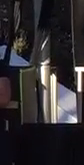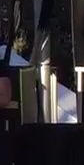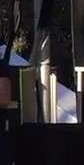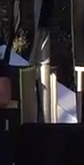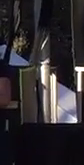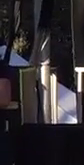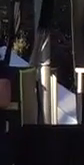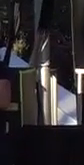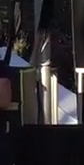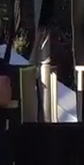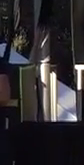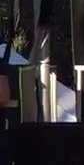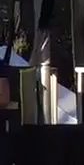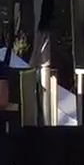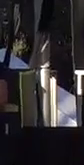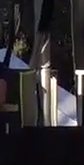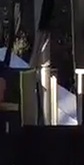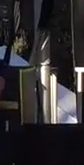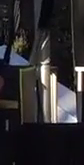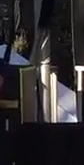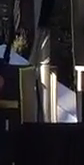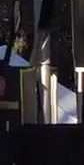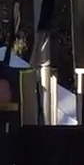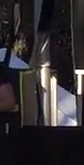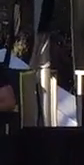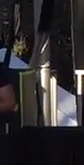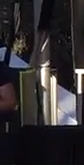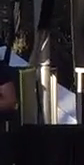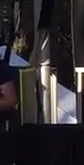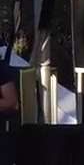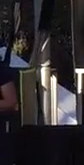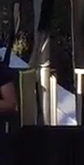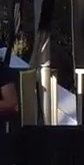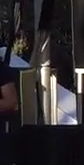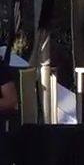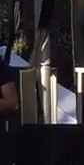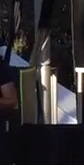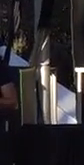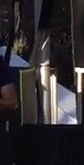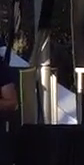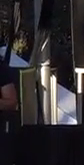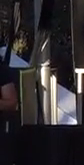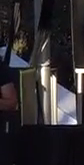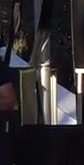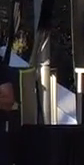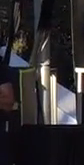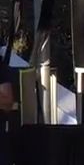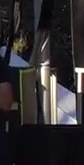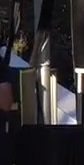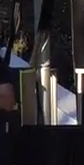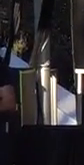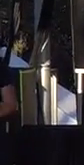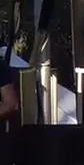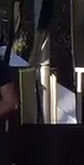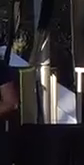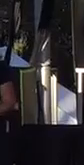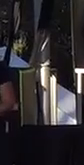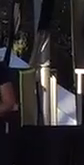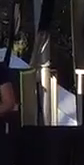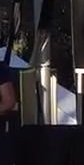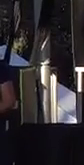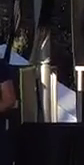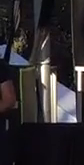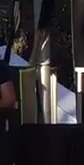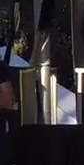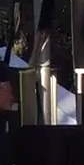Guard, was also among the victims. But we took some solace and pride that another member of our military family was a